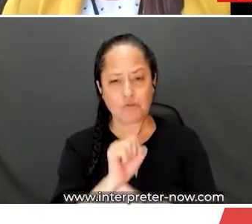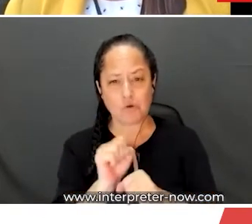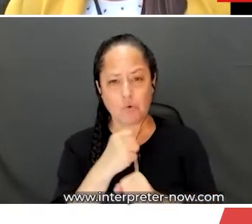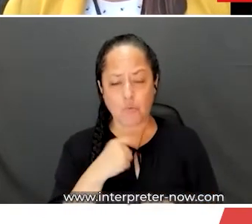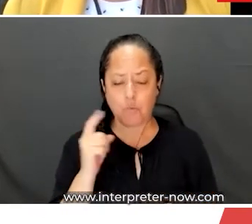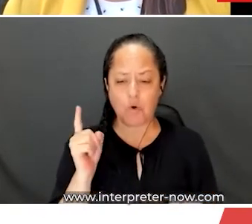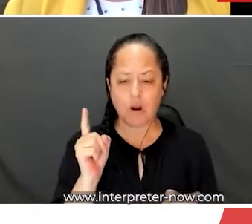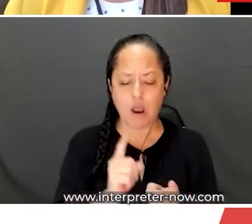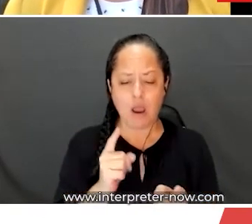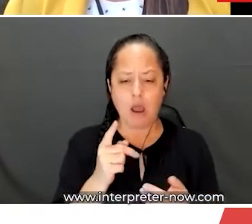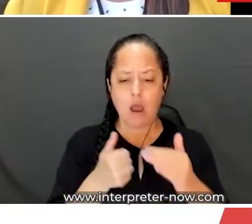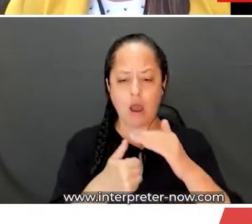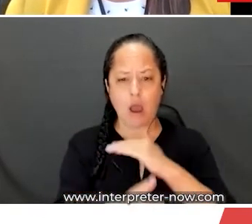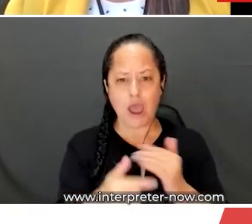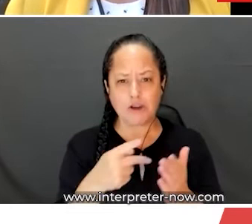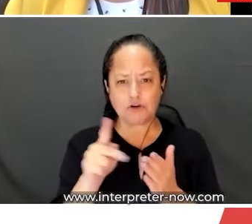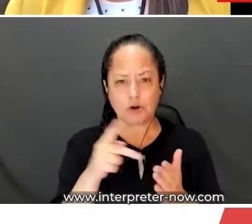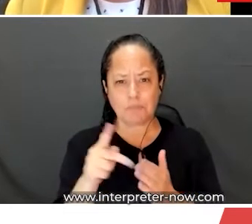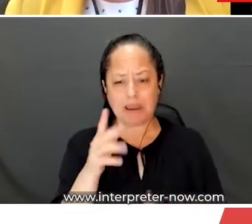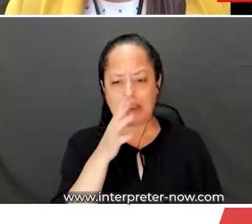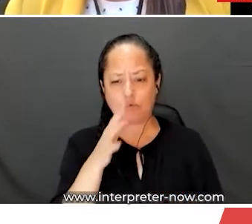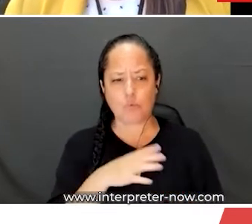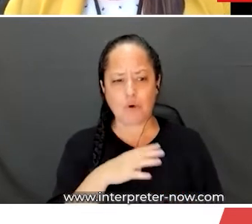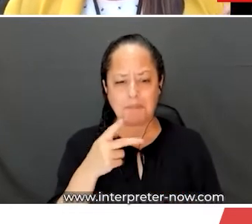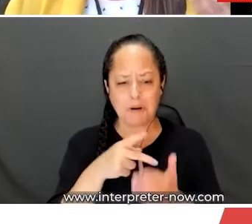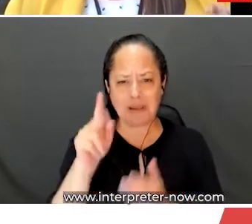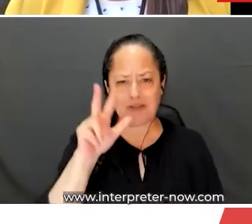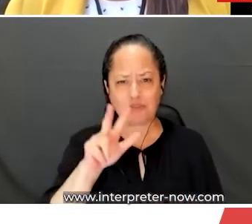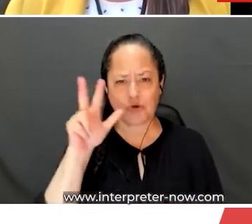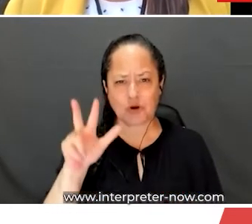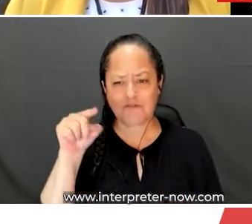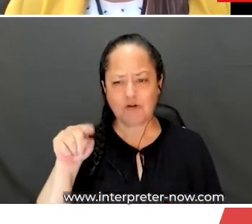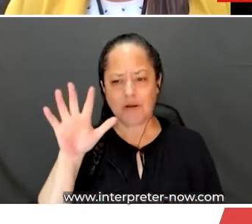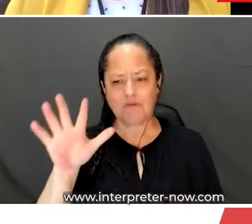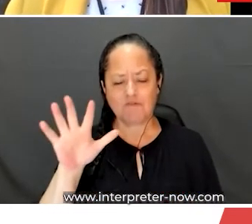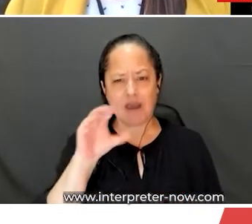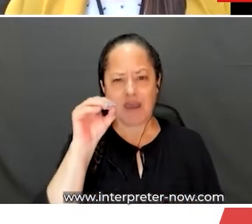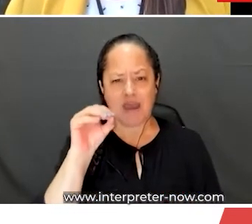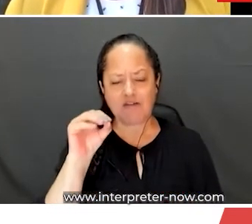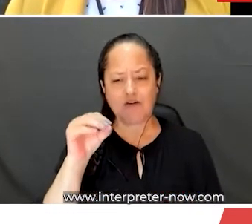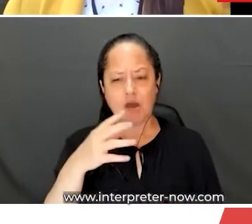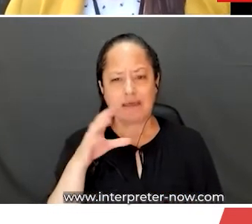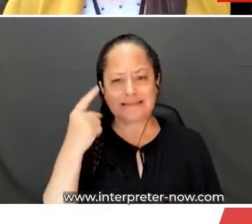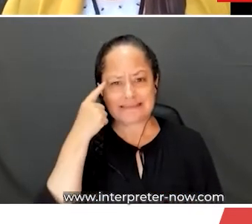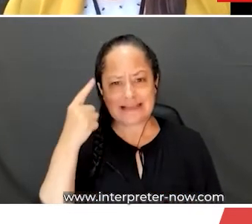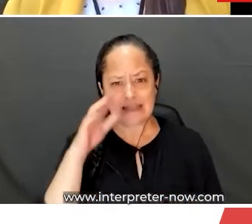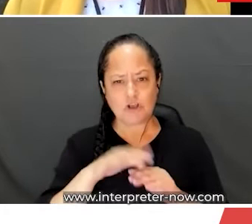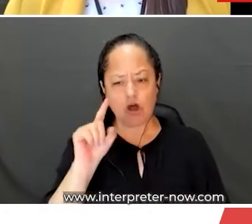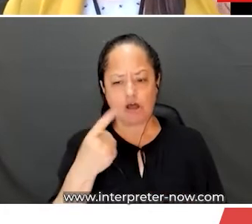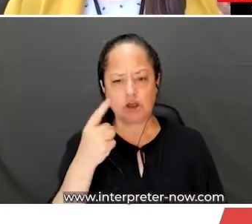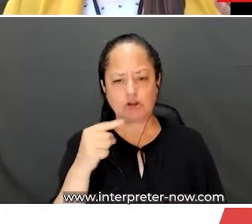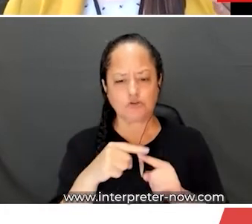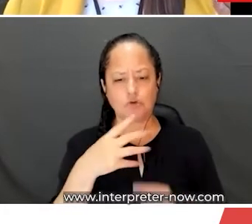Women, Latinas in Silicon Valley are paid 33.5 cents on the dollar to their white male counterparts. Because of the